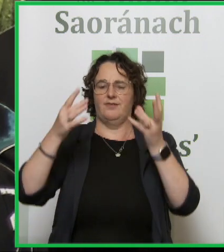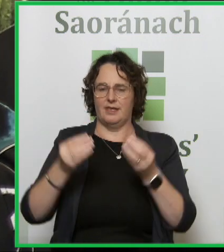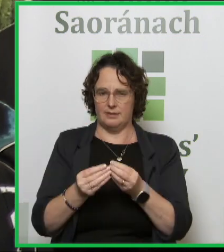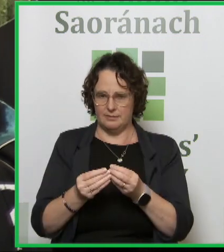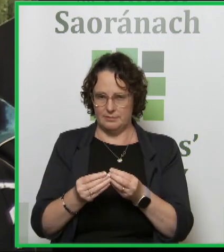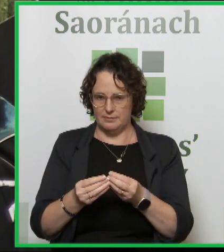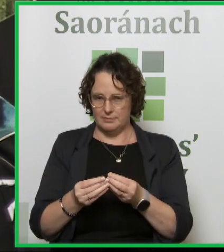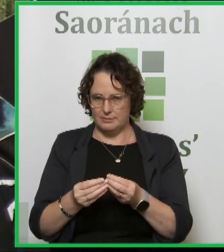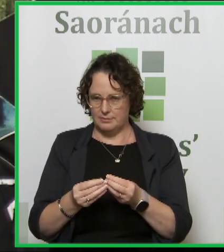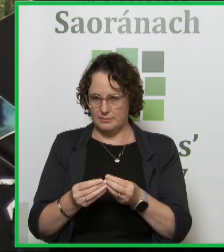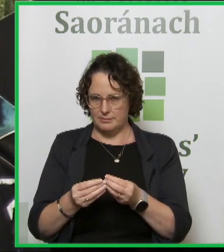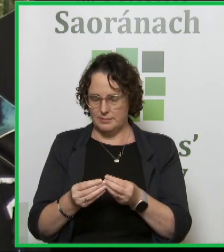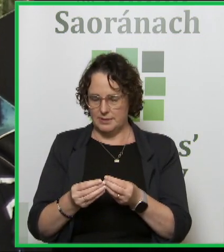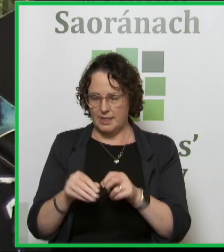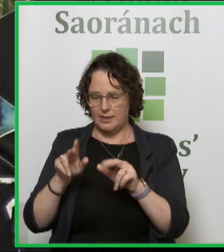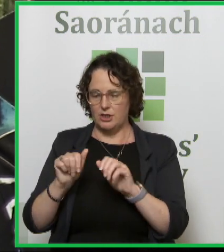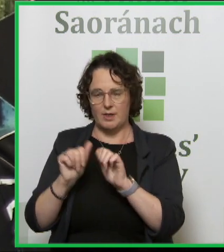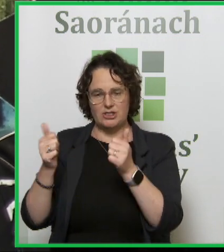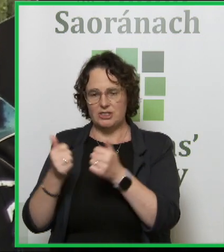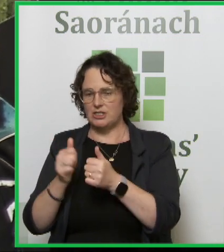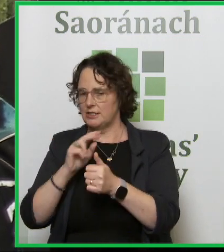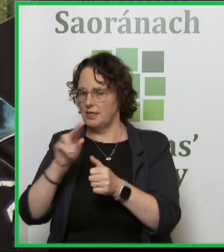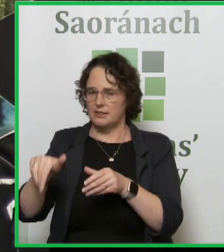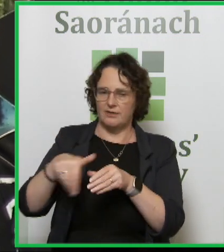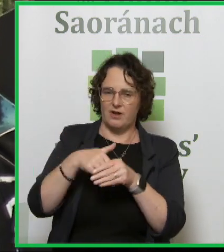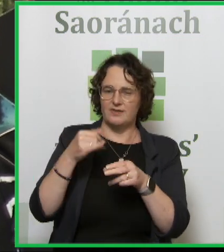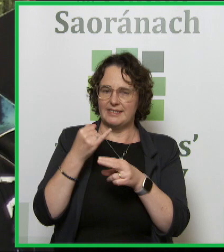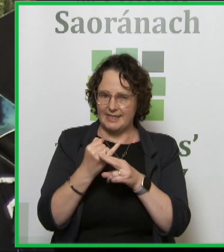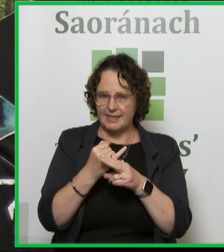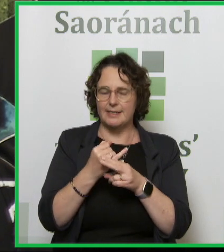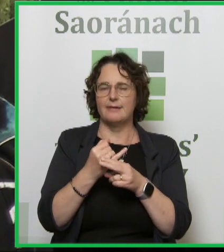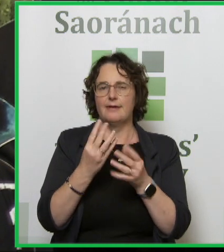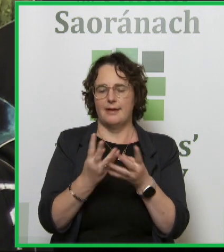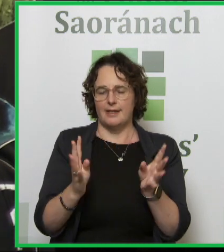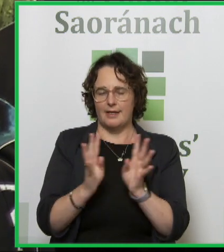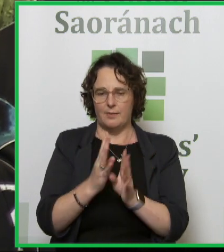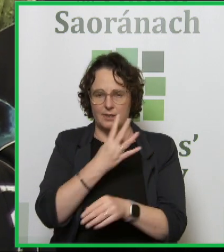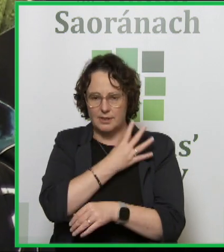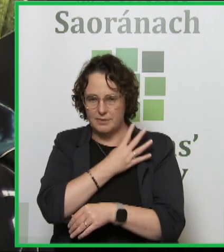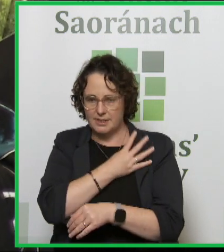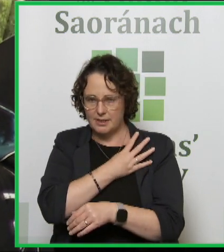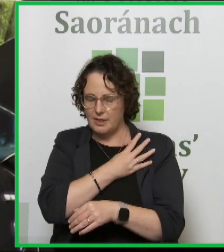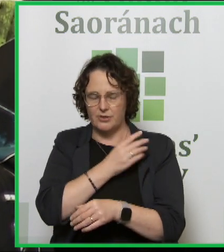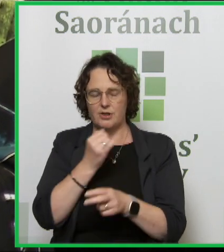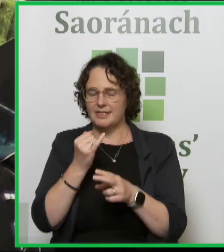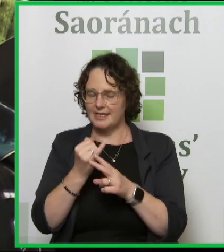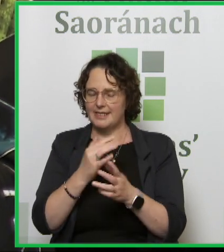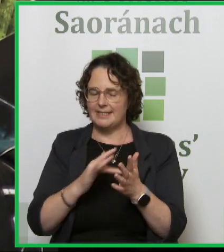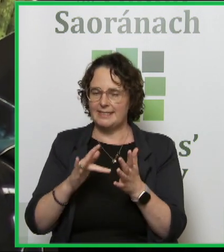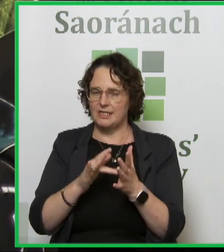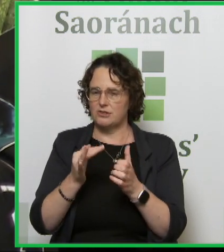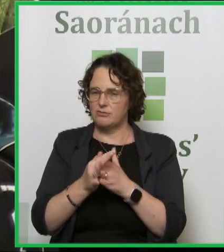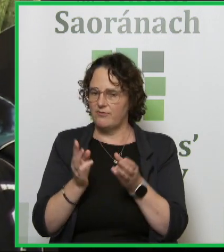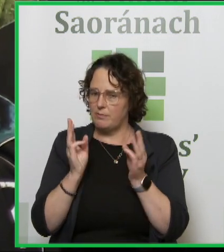agency doesn't sit at Cabinet Committee, usually. It doesn't sit at the centre of power. So I would just say,